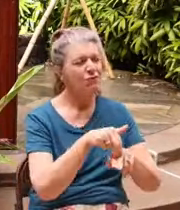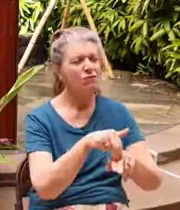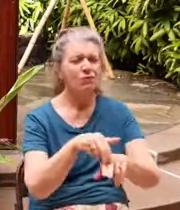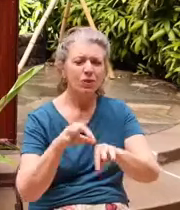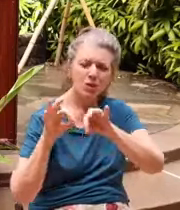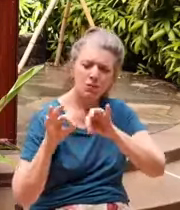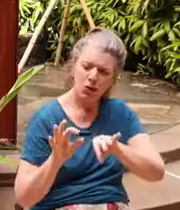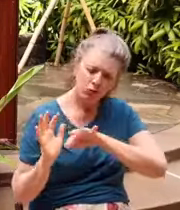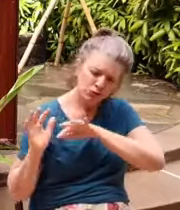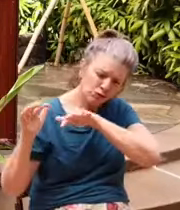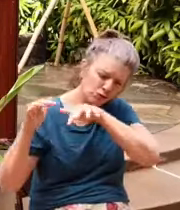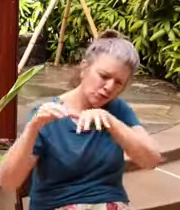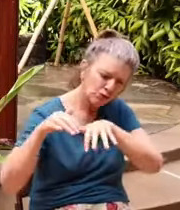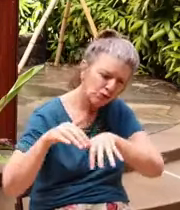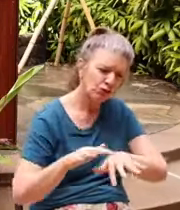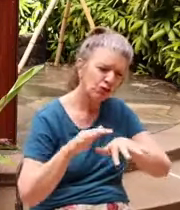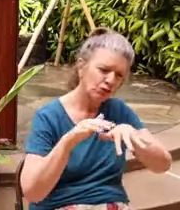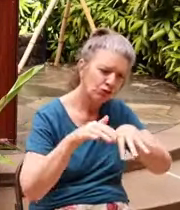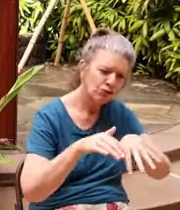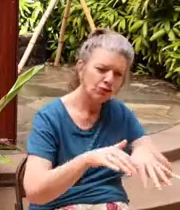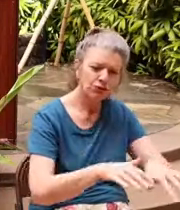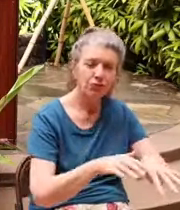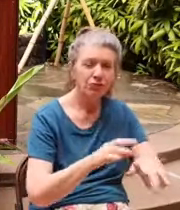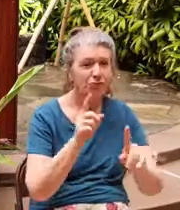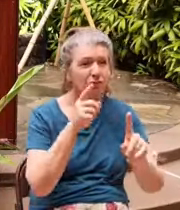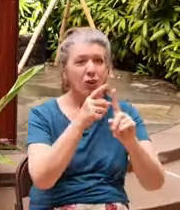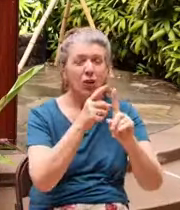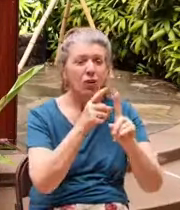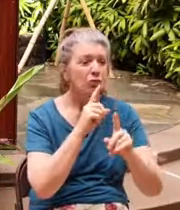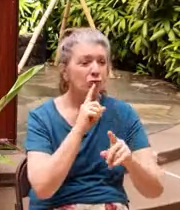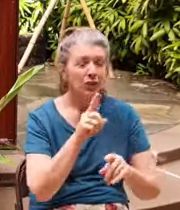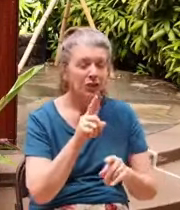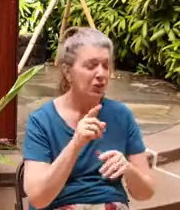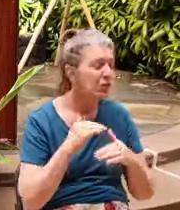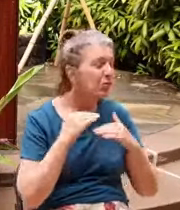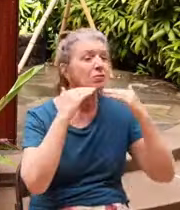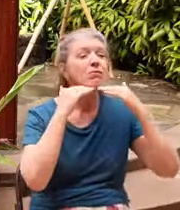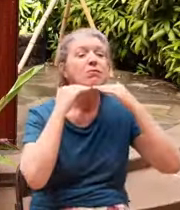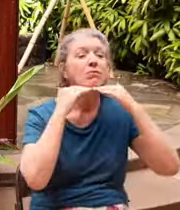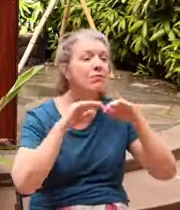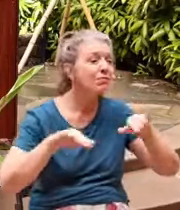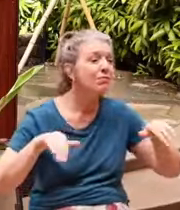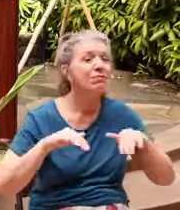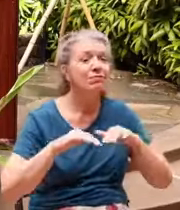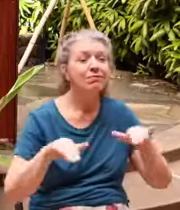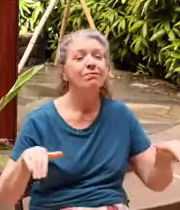perfect wave, our ultimate goal, of course, is just to stay above water.